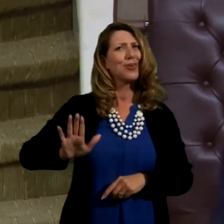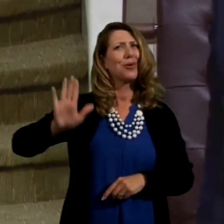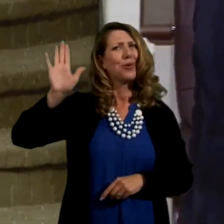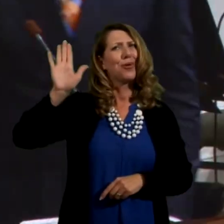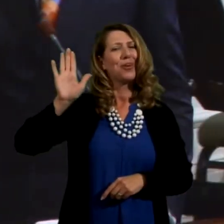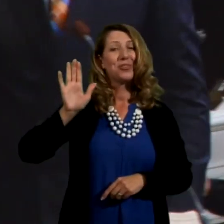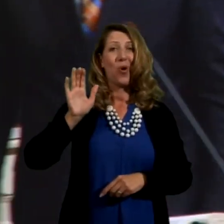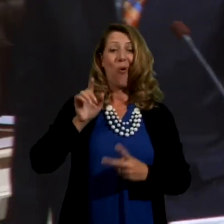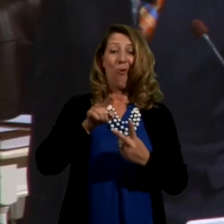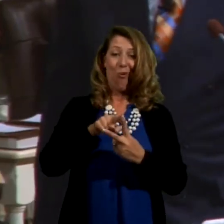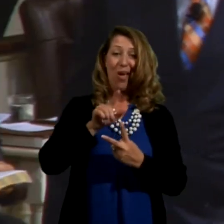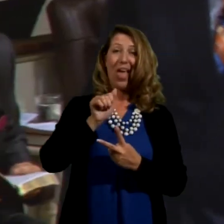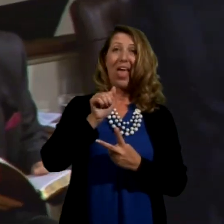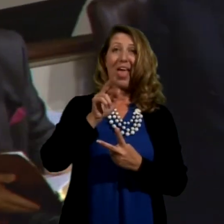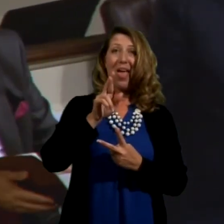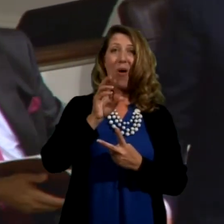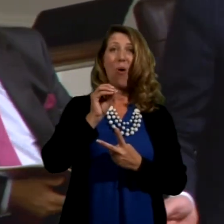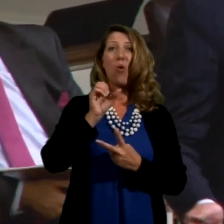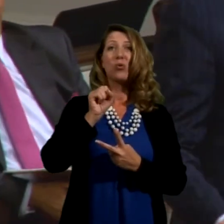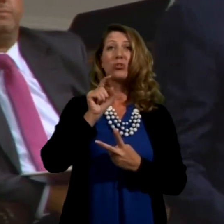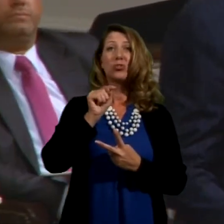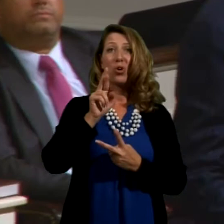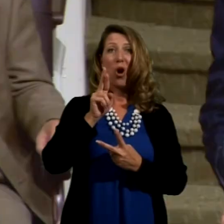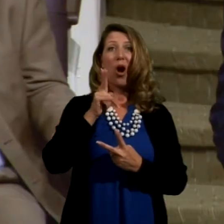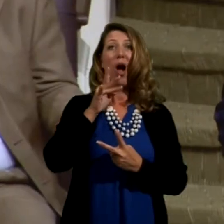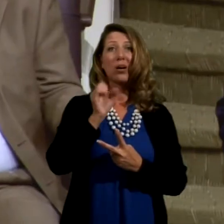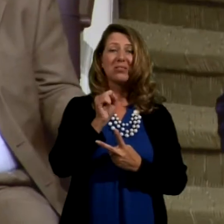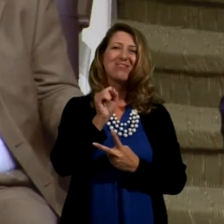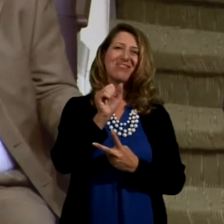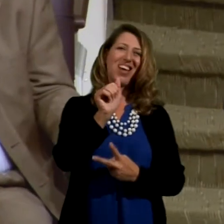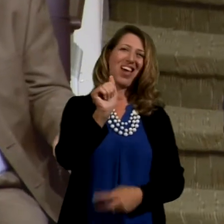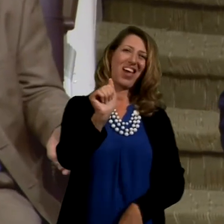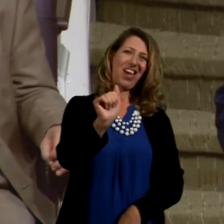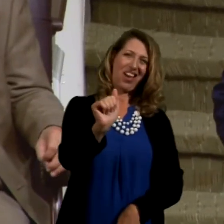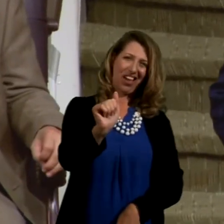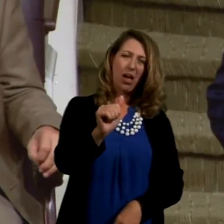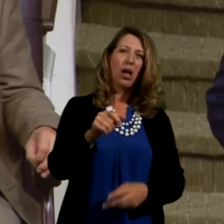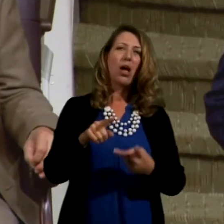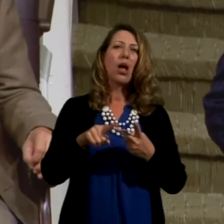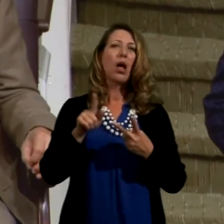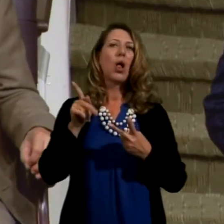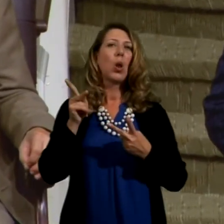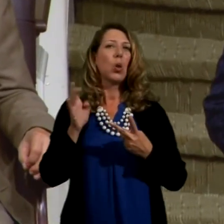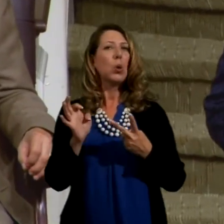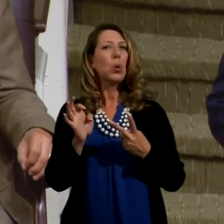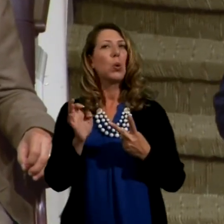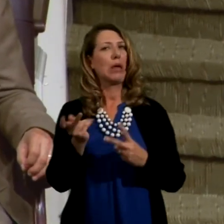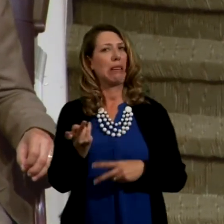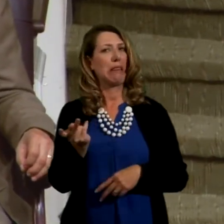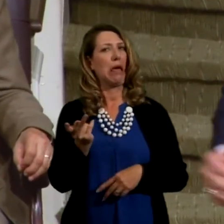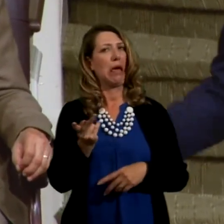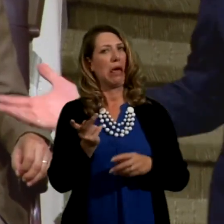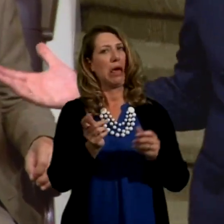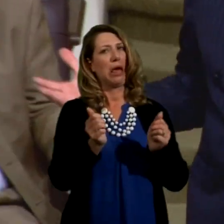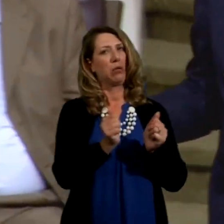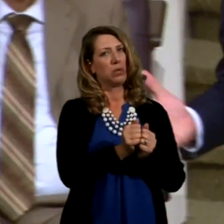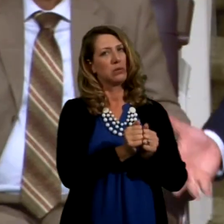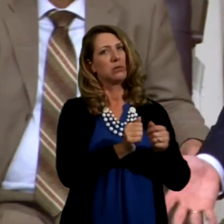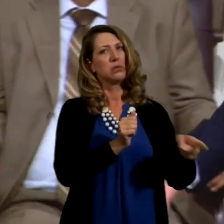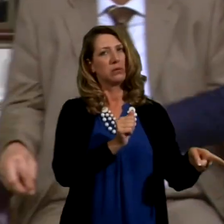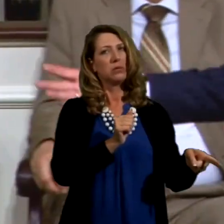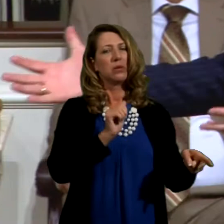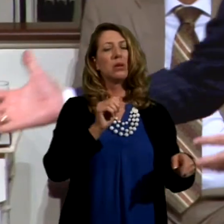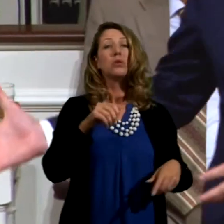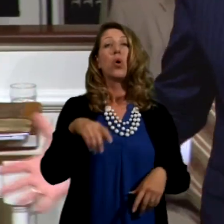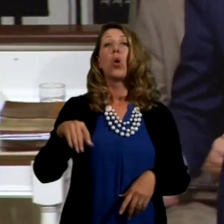and Luke, man, these guys are special guys. But they're going to go into a storm with the Apostle Paul. Julius has got a job.